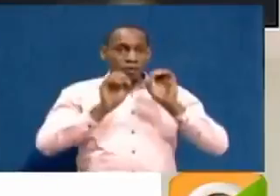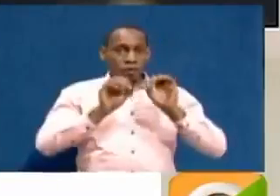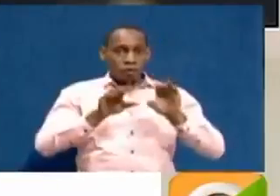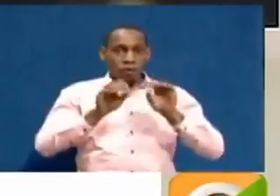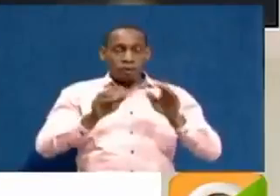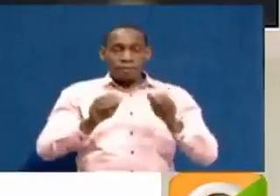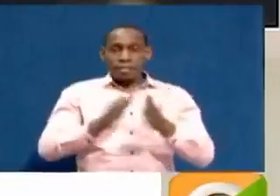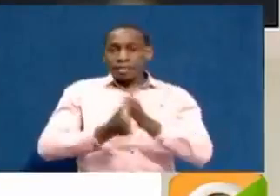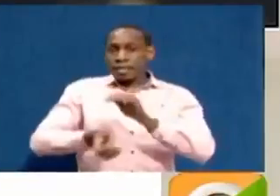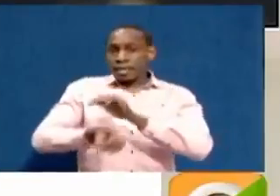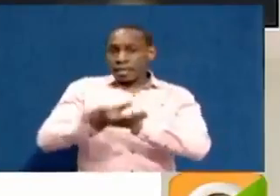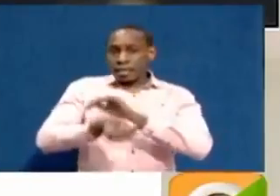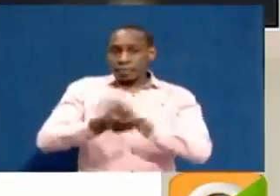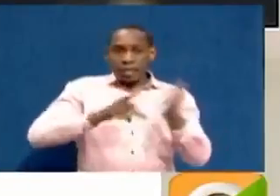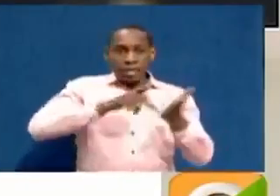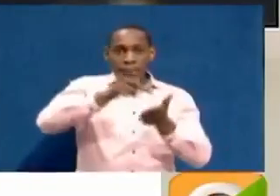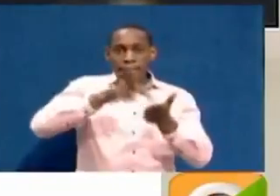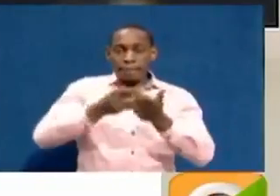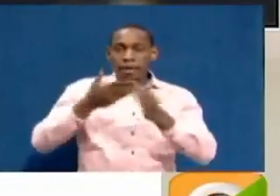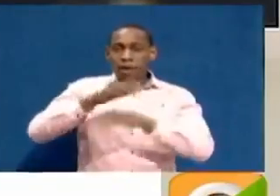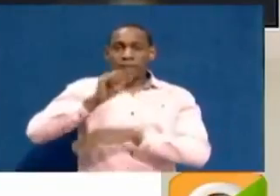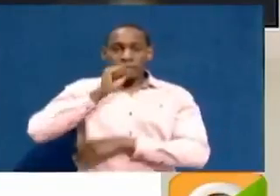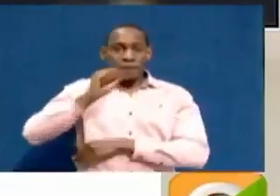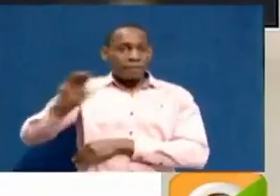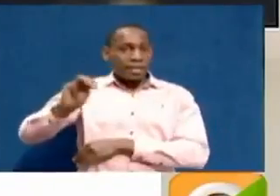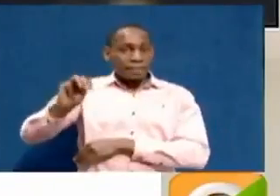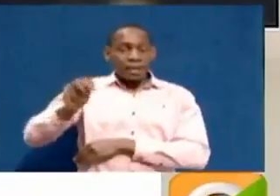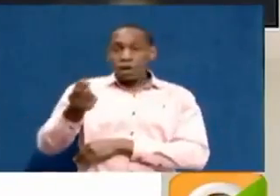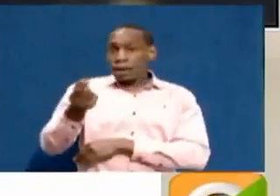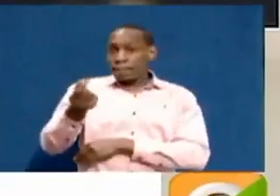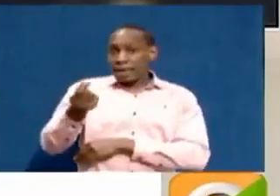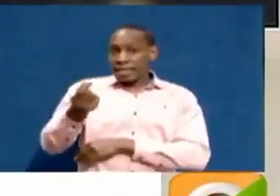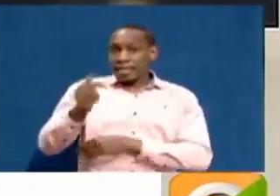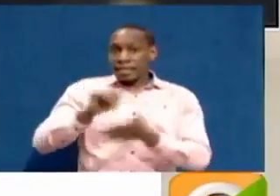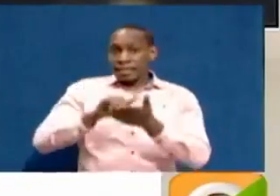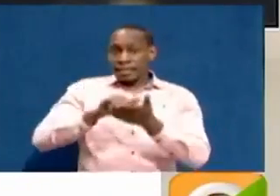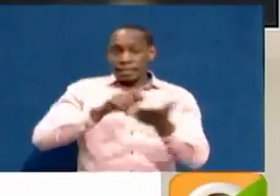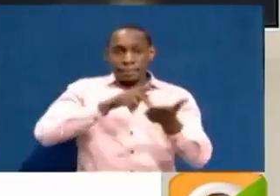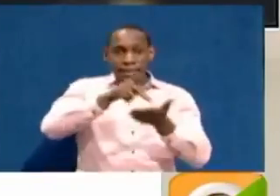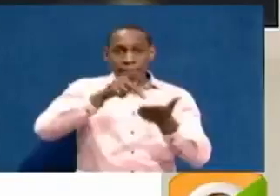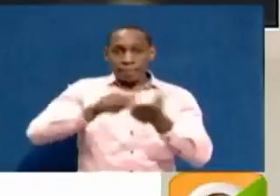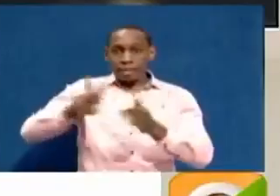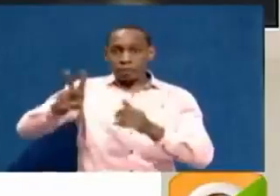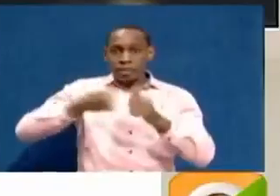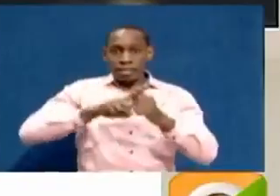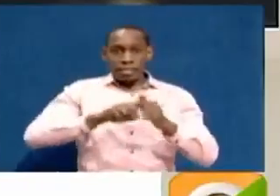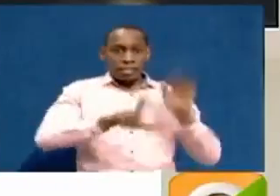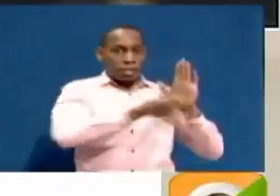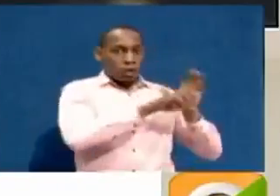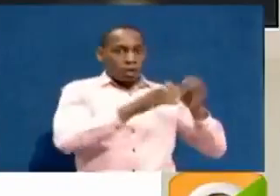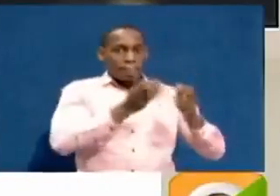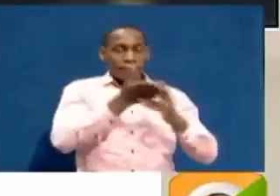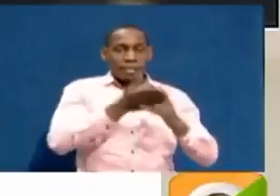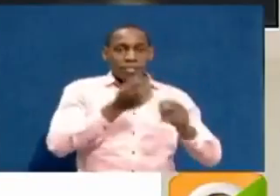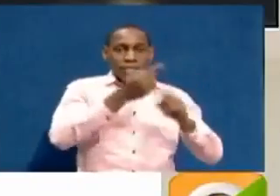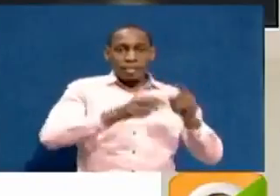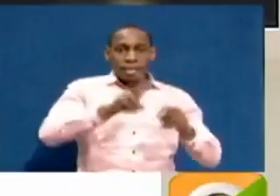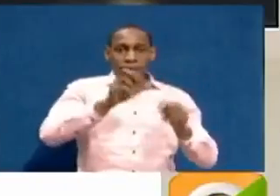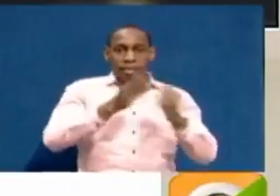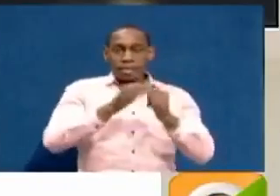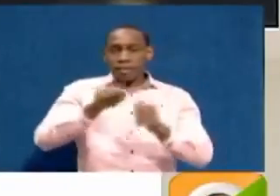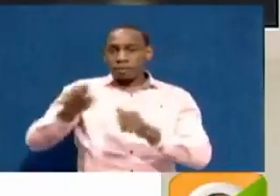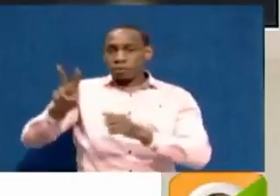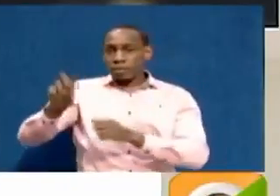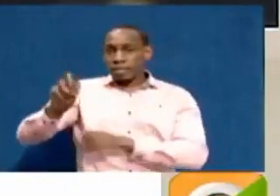explain payouts amounting to more than 500 million shillings made to 26 law firms between the years of 2013